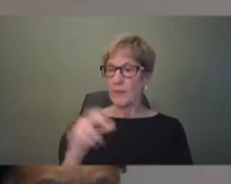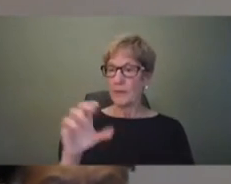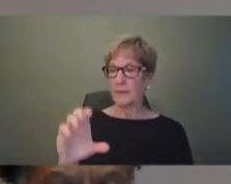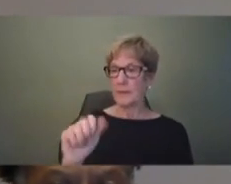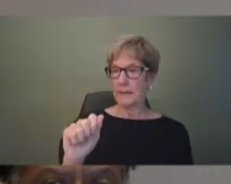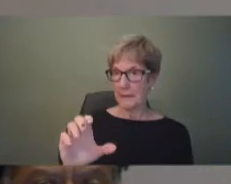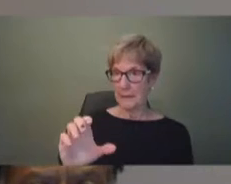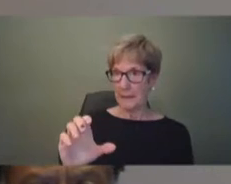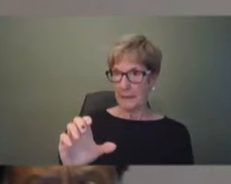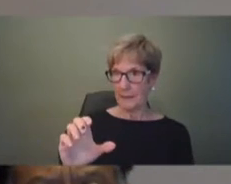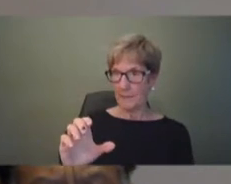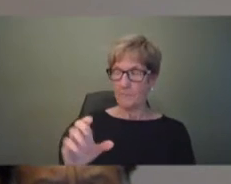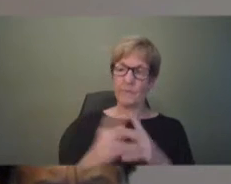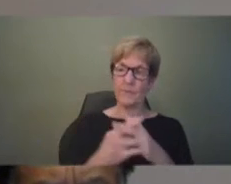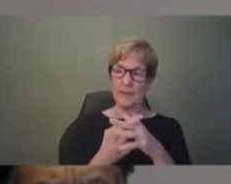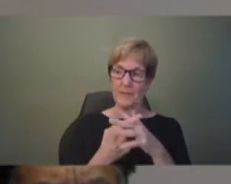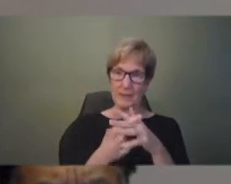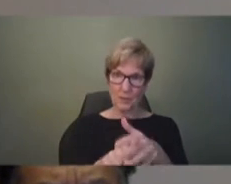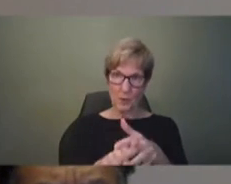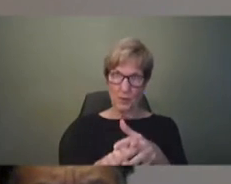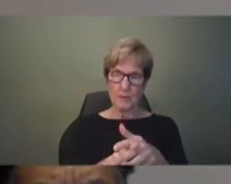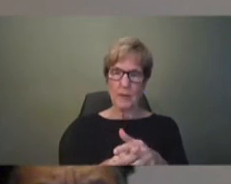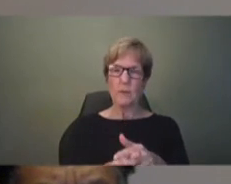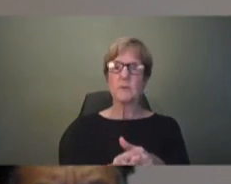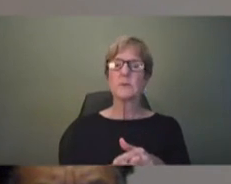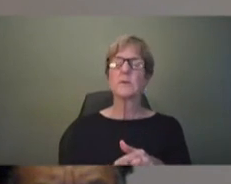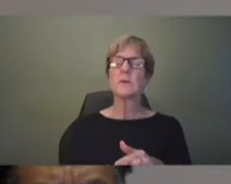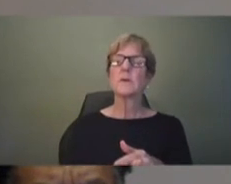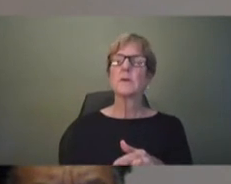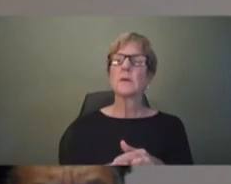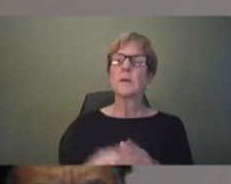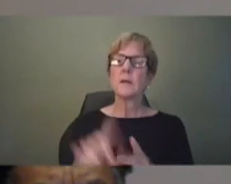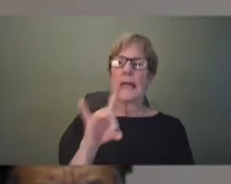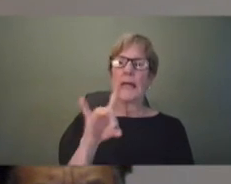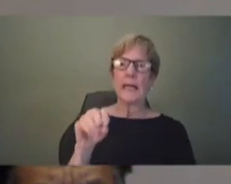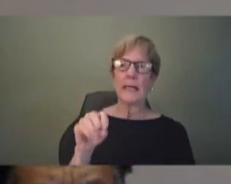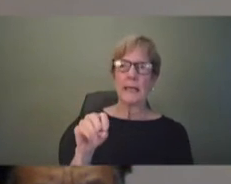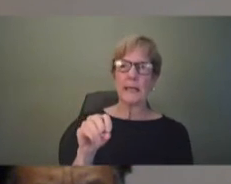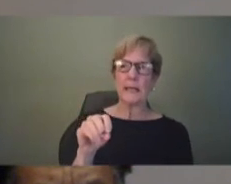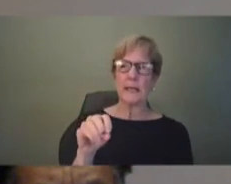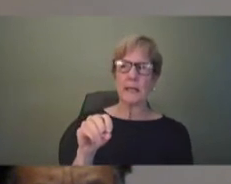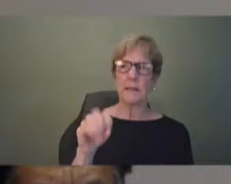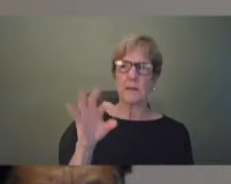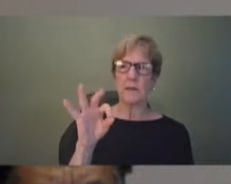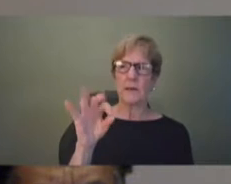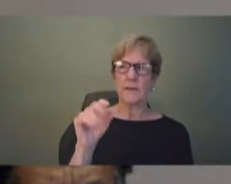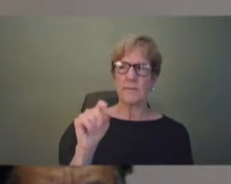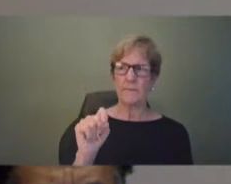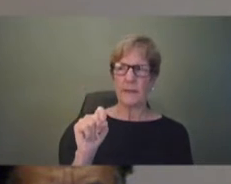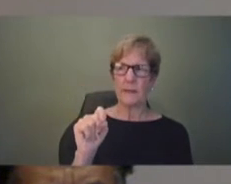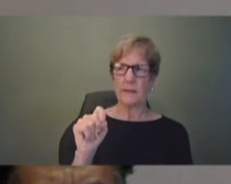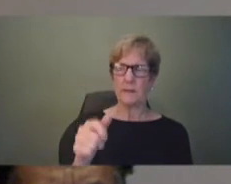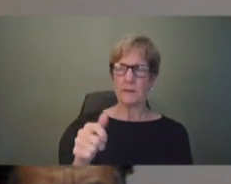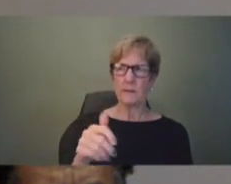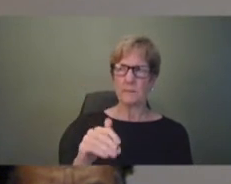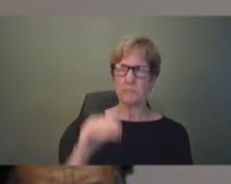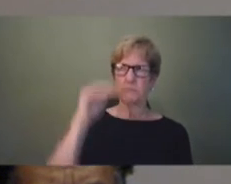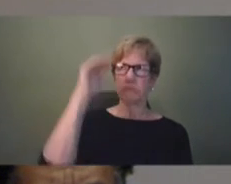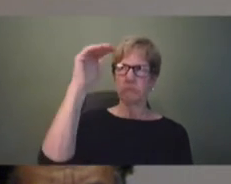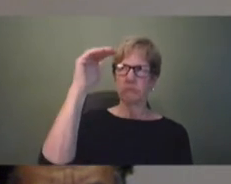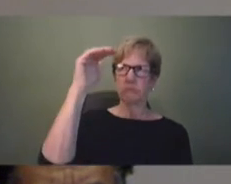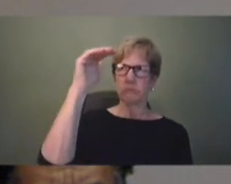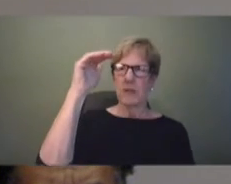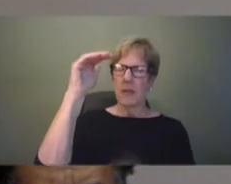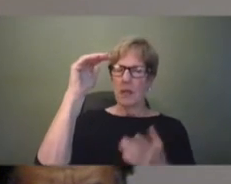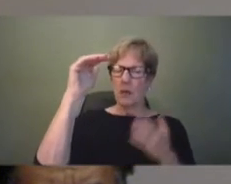starts out a place type that starts out with 80 um feet and the proposed height for this